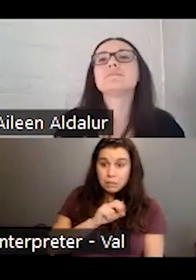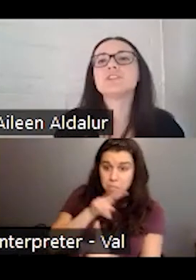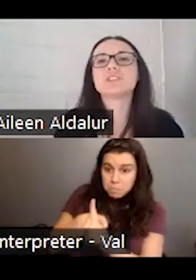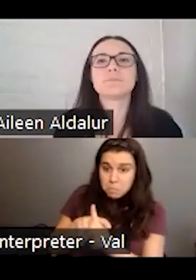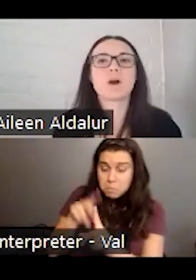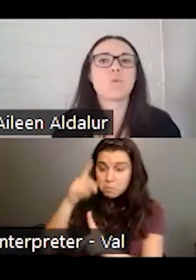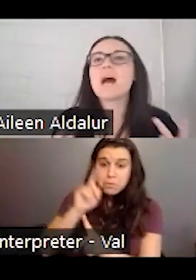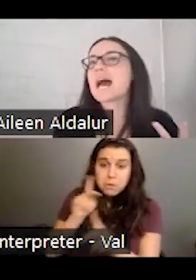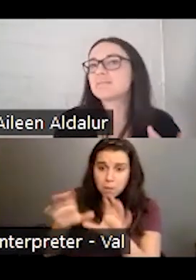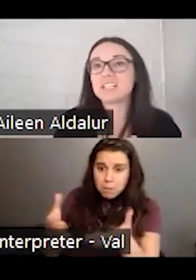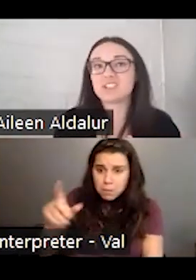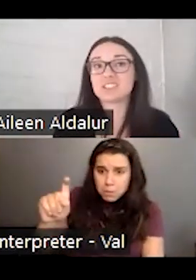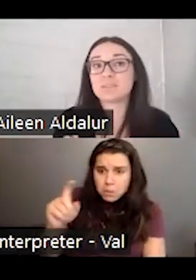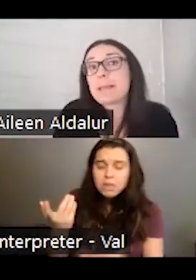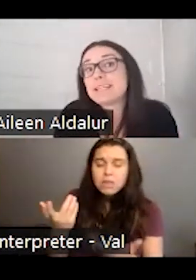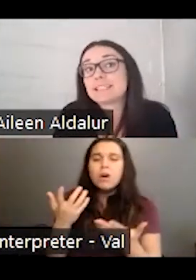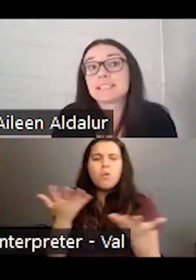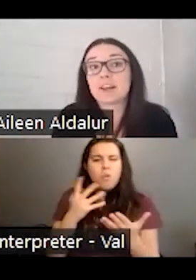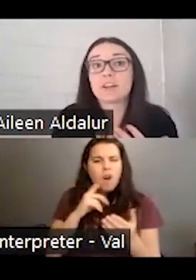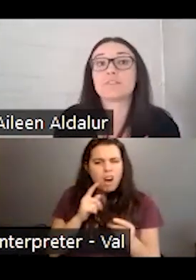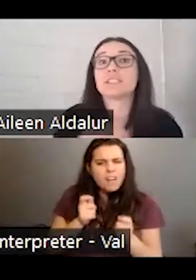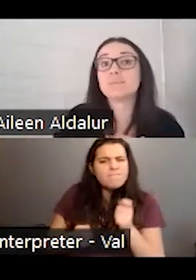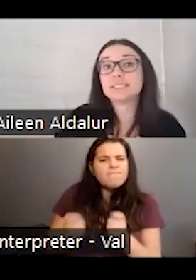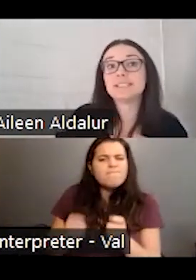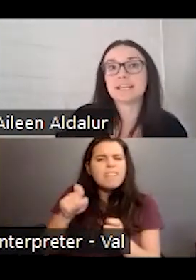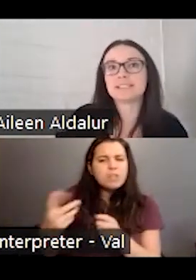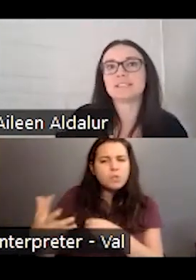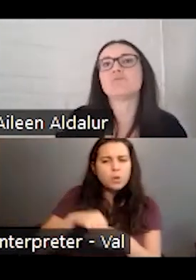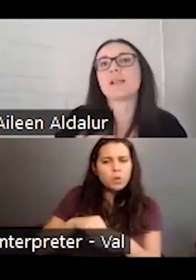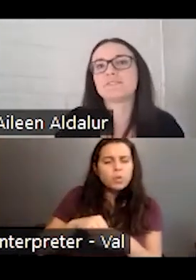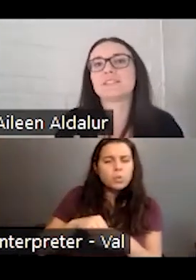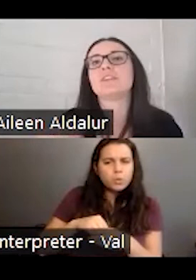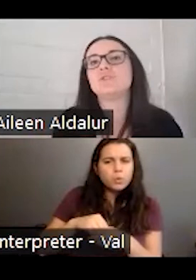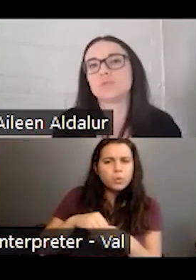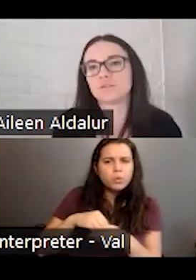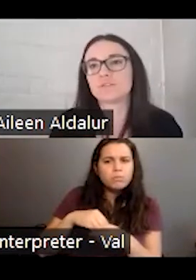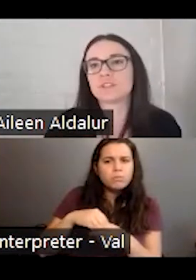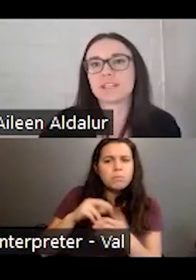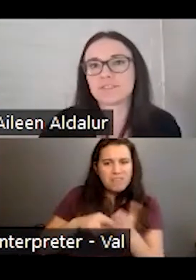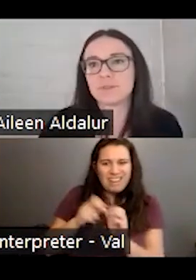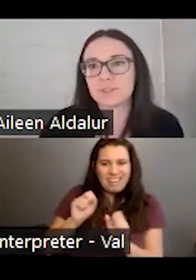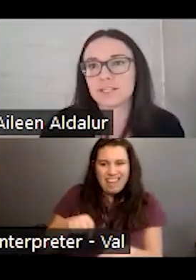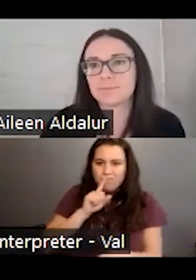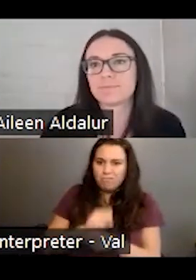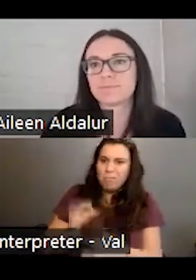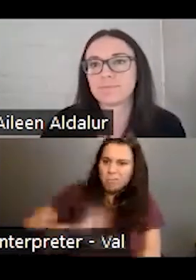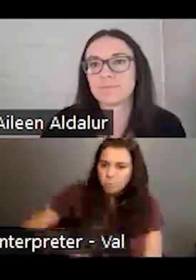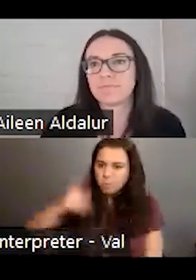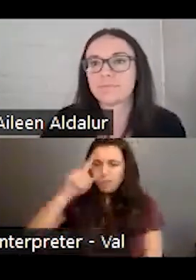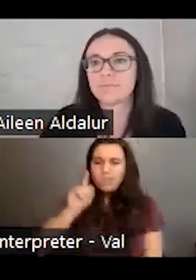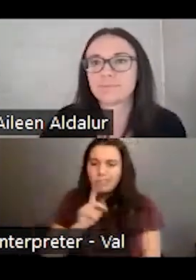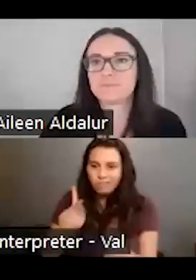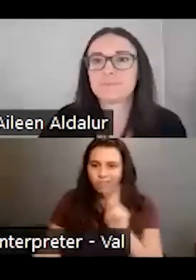gather information about what adaptations may be necessary for CBT-TS to be relevant and useful for the deaf community.